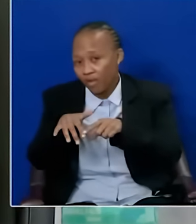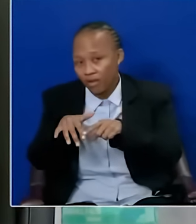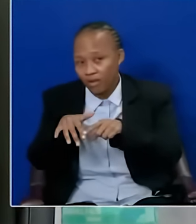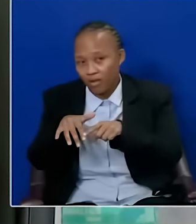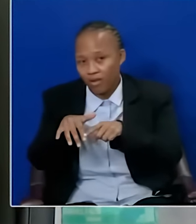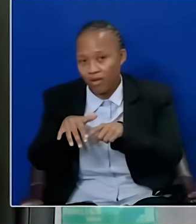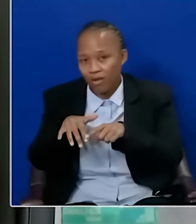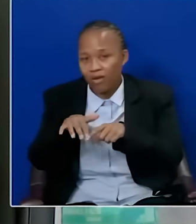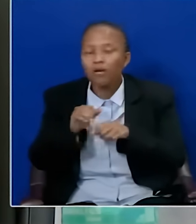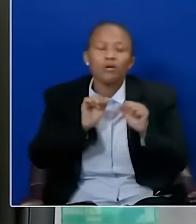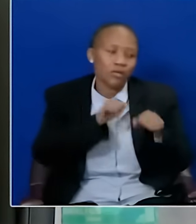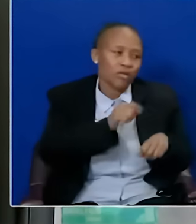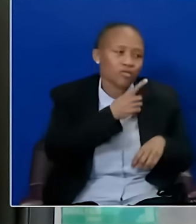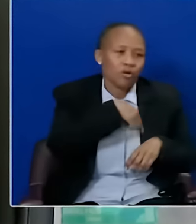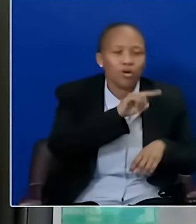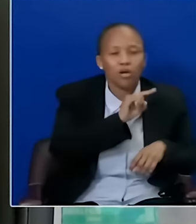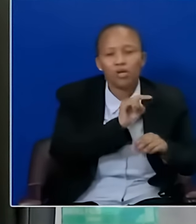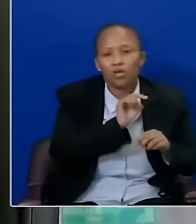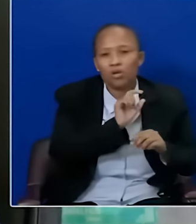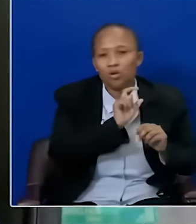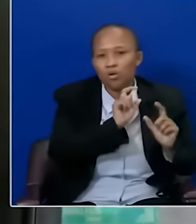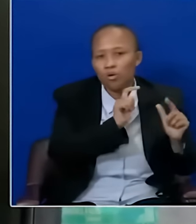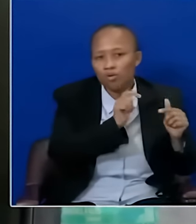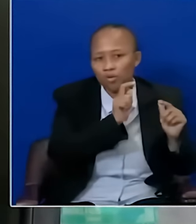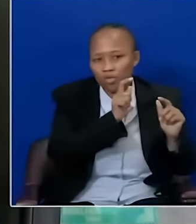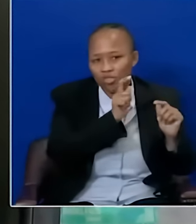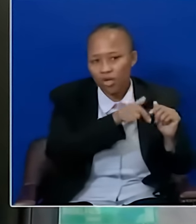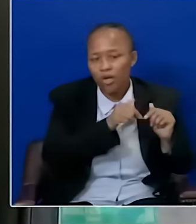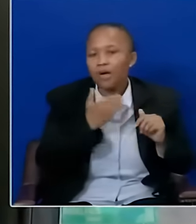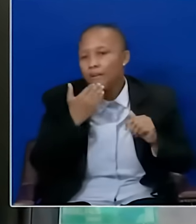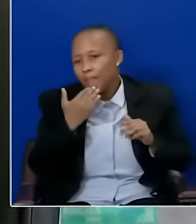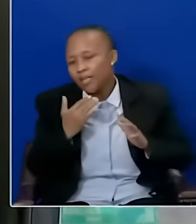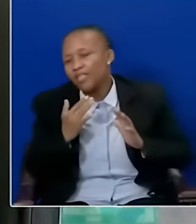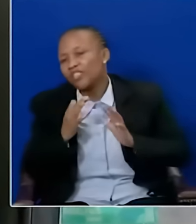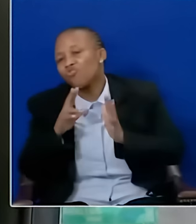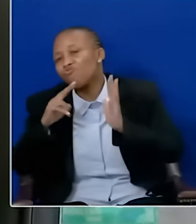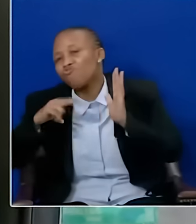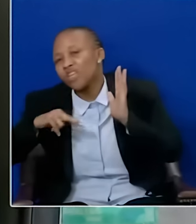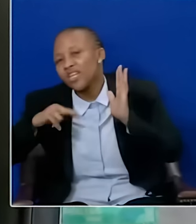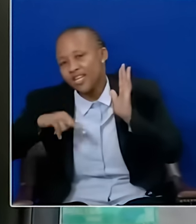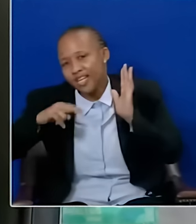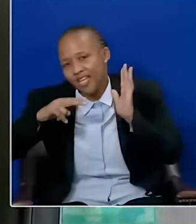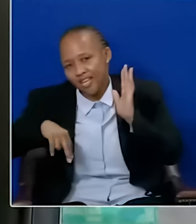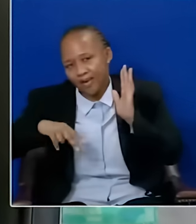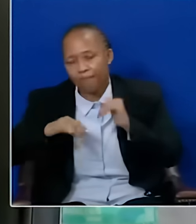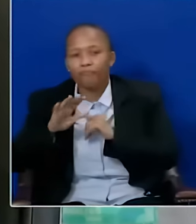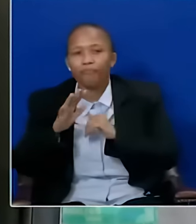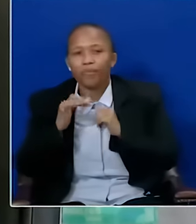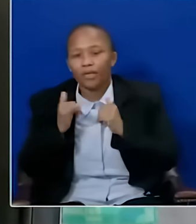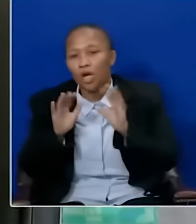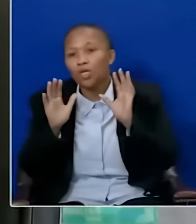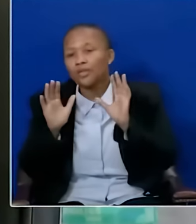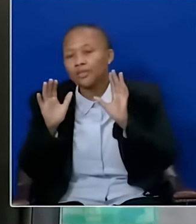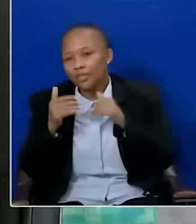Maybe you read better than I do. Can you please respond? In section 1 is the description of the